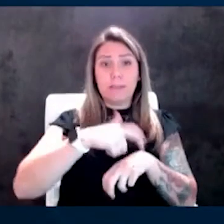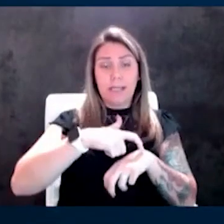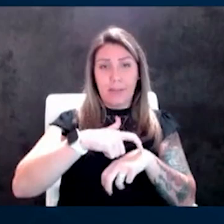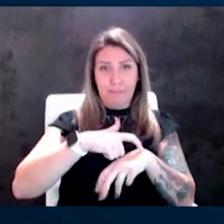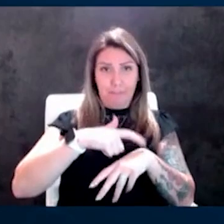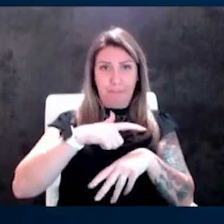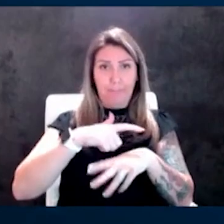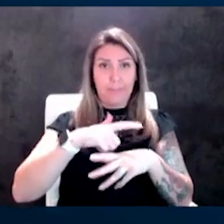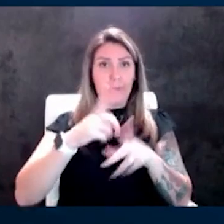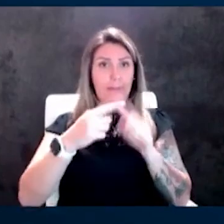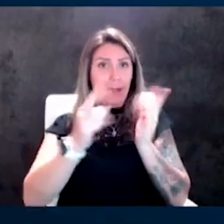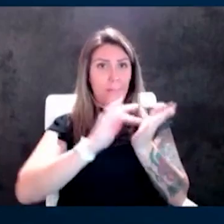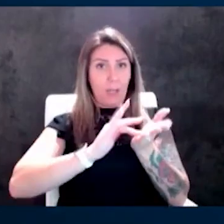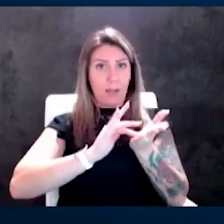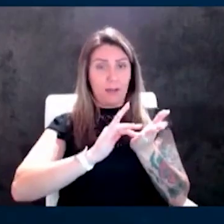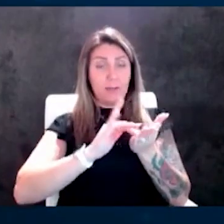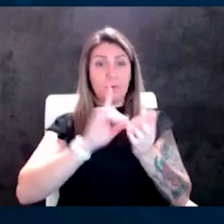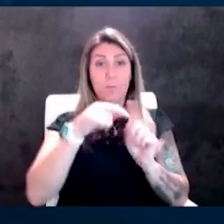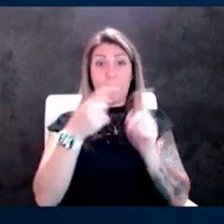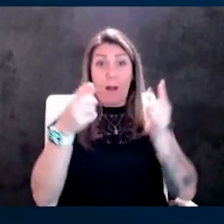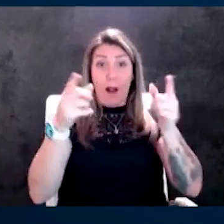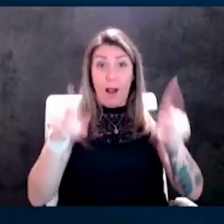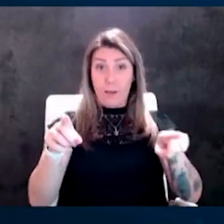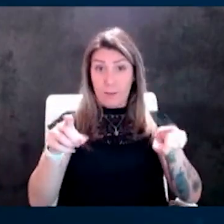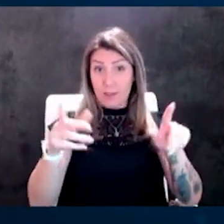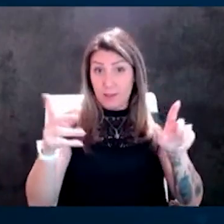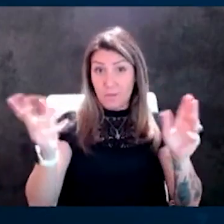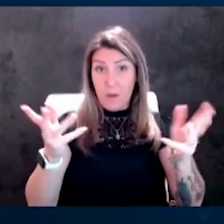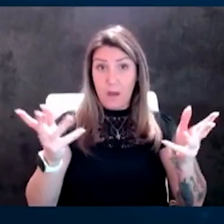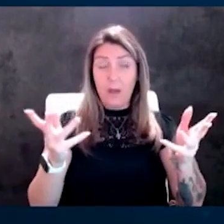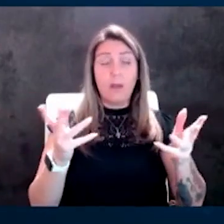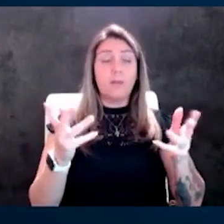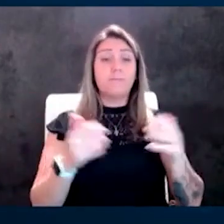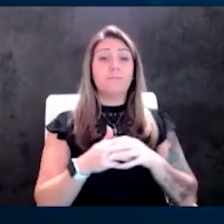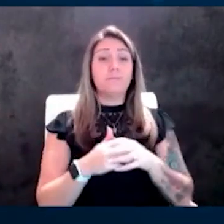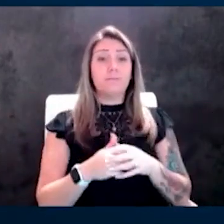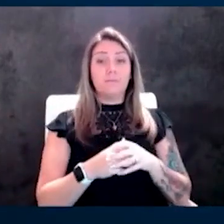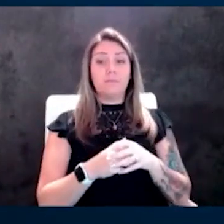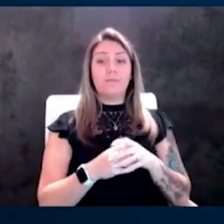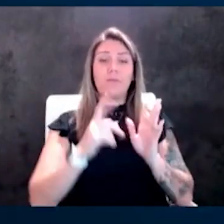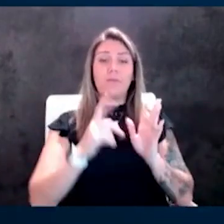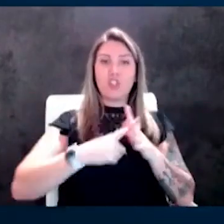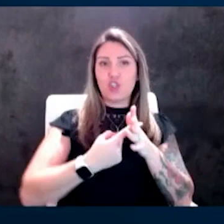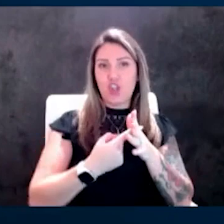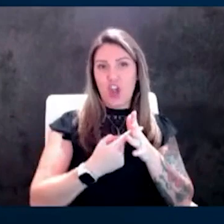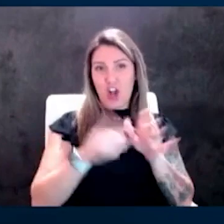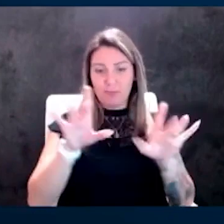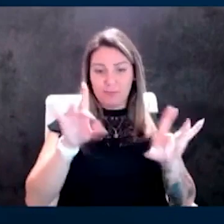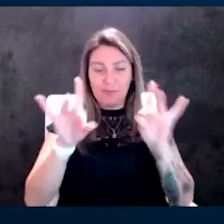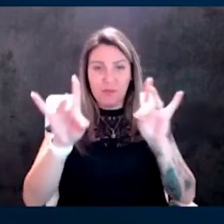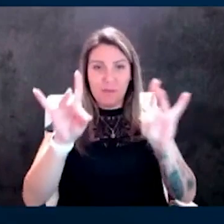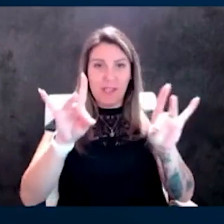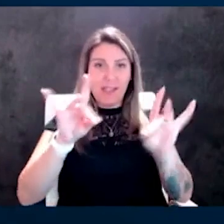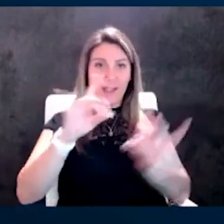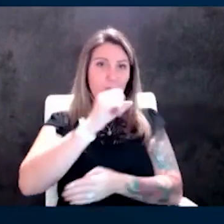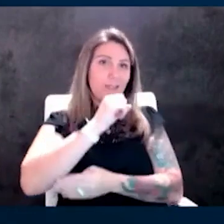when that happens, what tends to happen is you can start selecting out those resistant bacteria. You